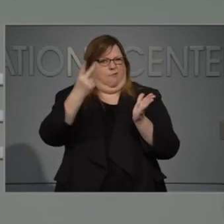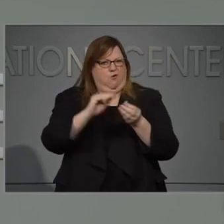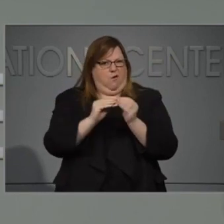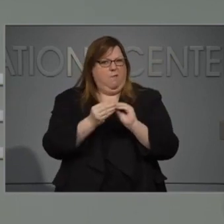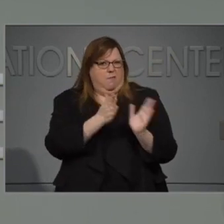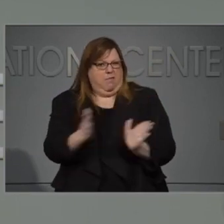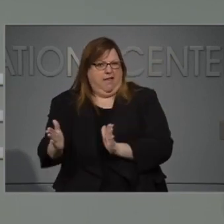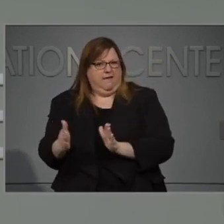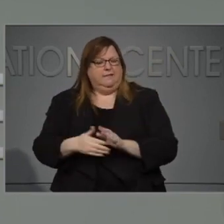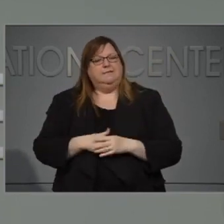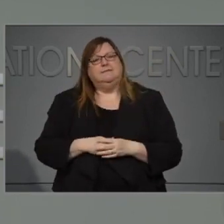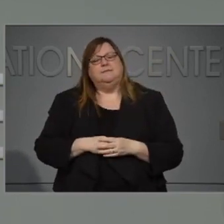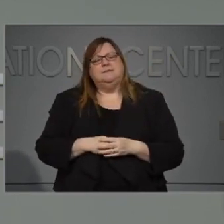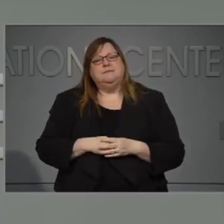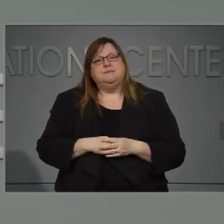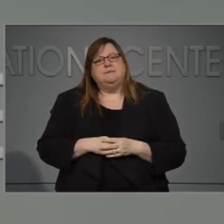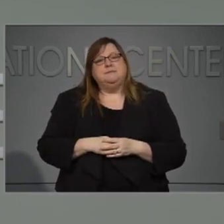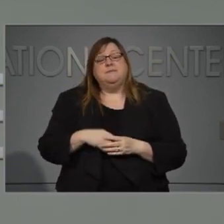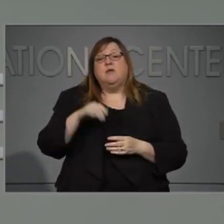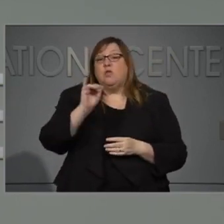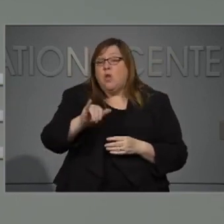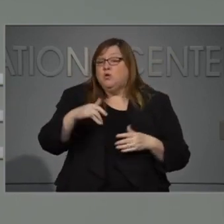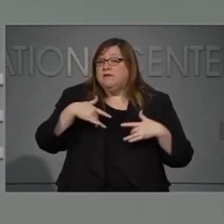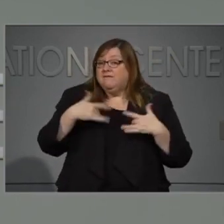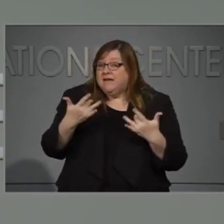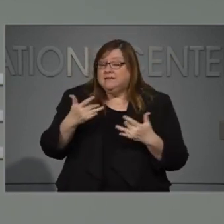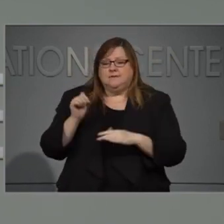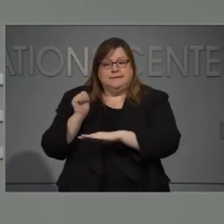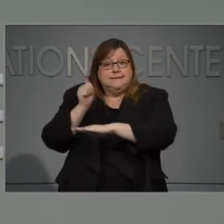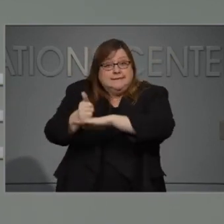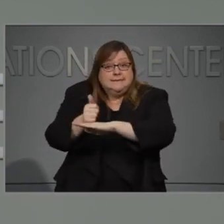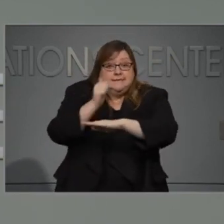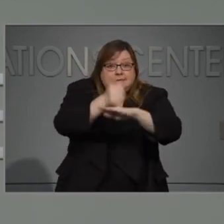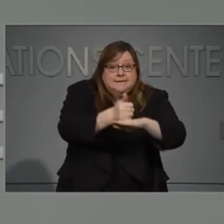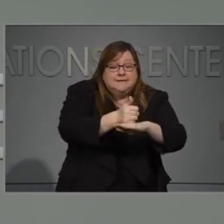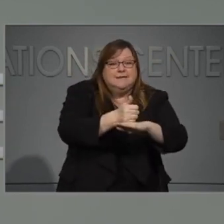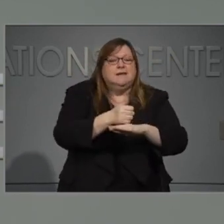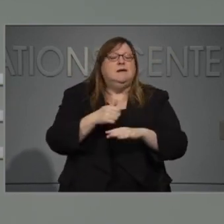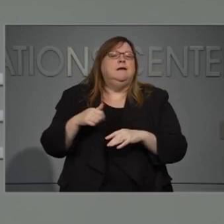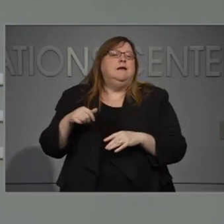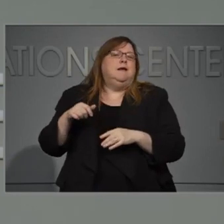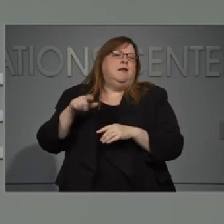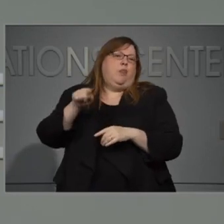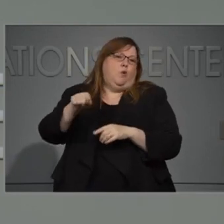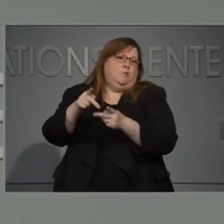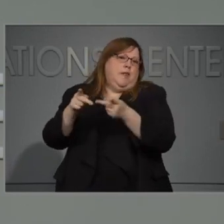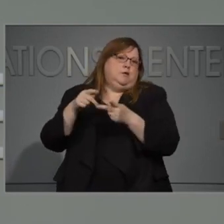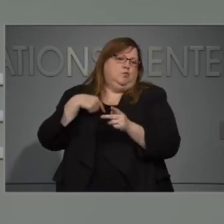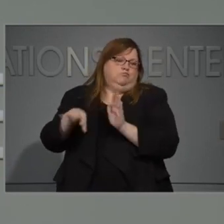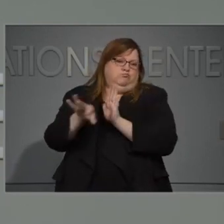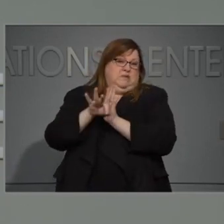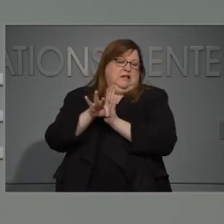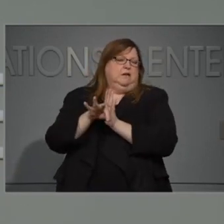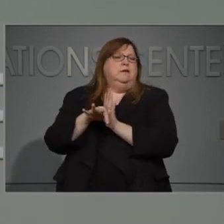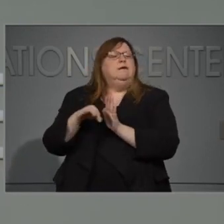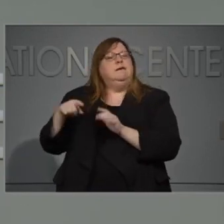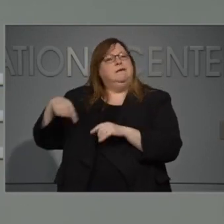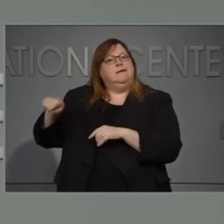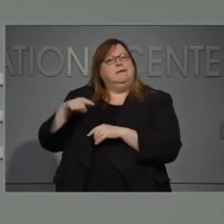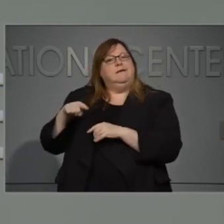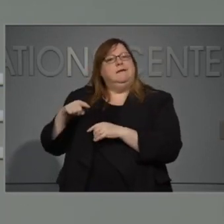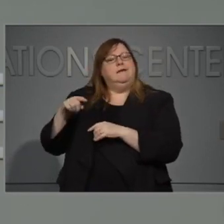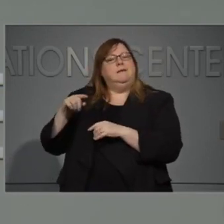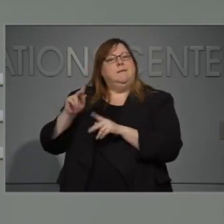these events are being held in places trusted by and accessible to our historically marginalized